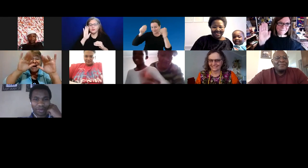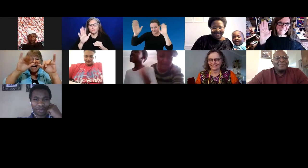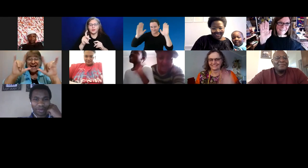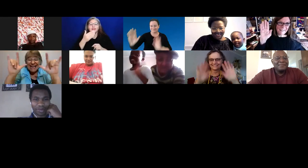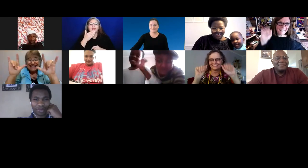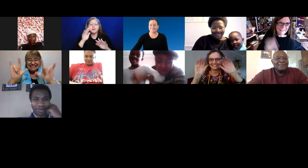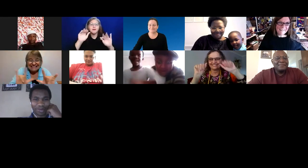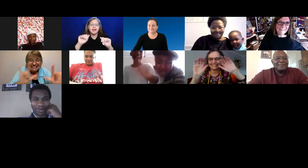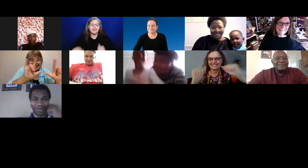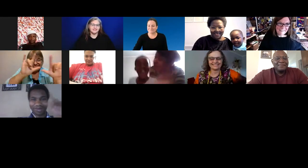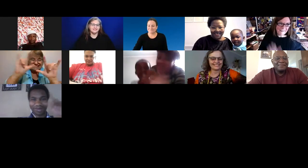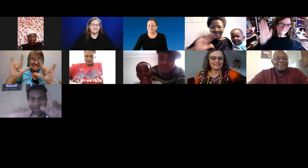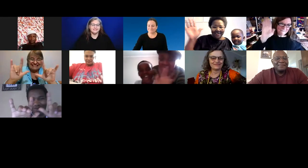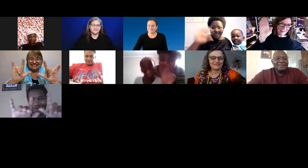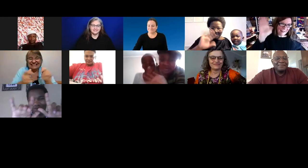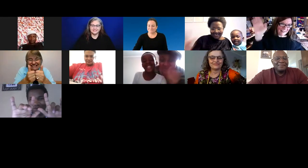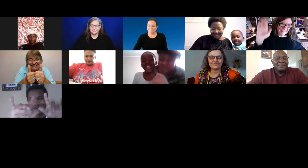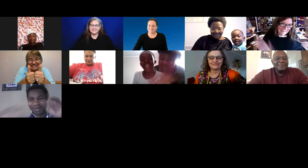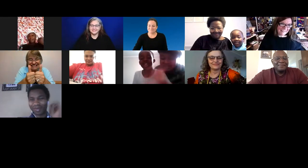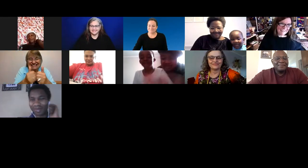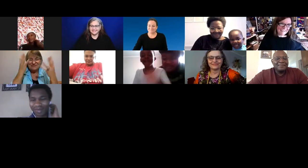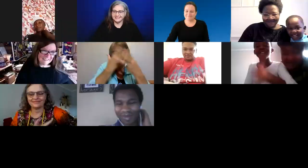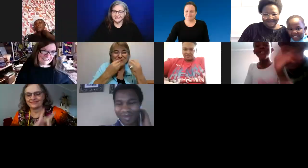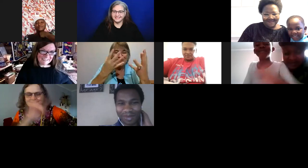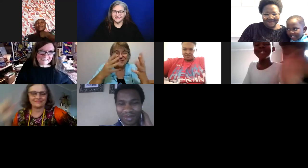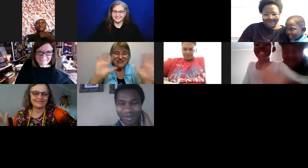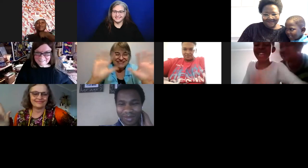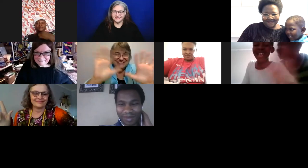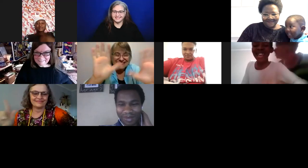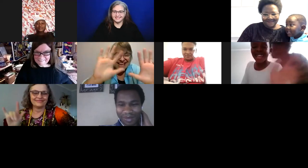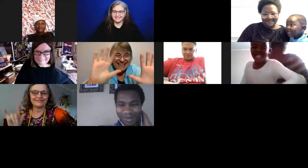Bye. Bye. Bye.